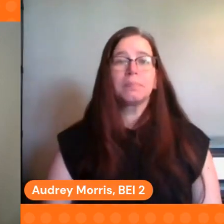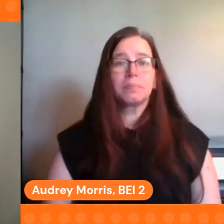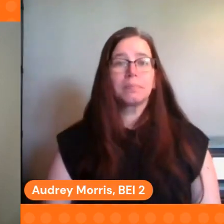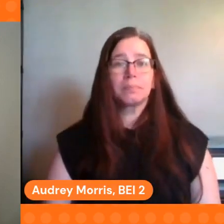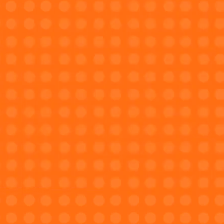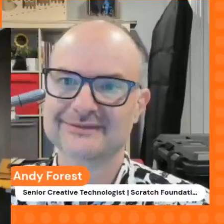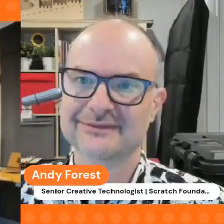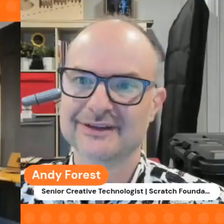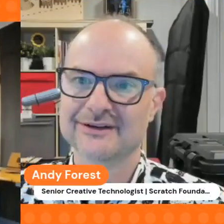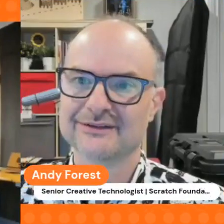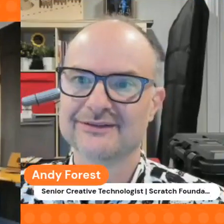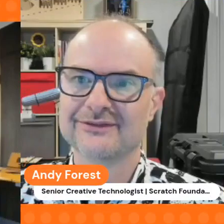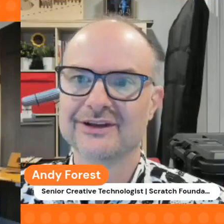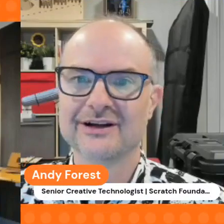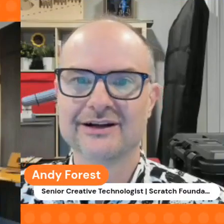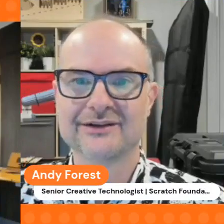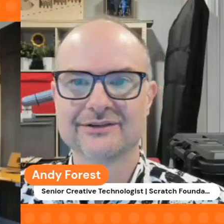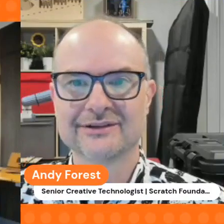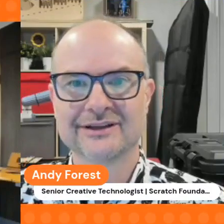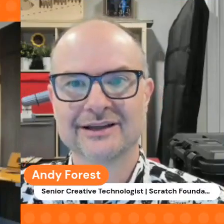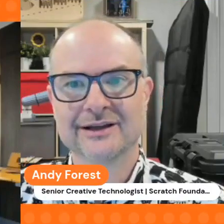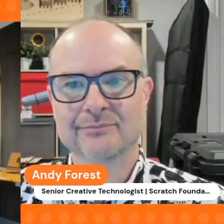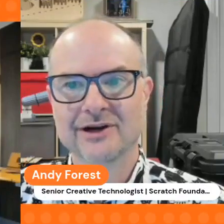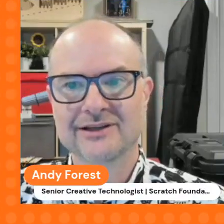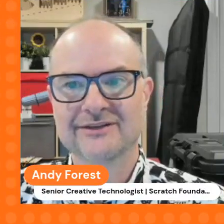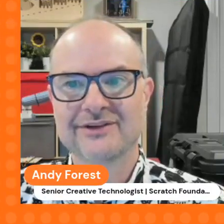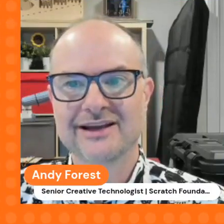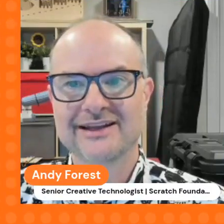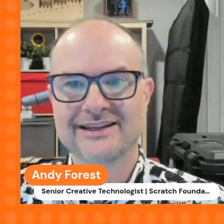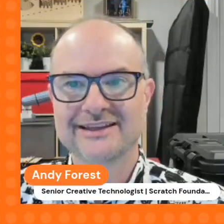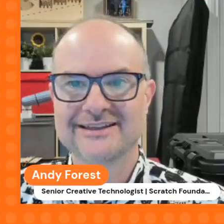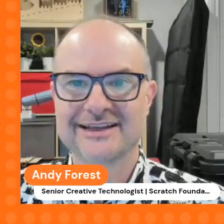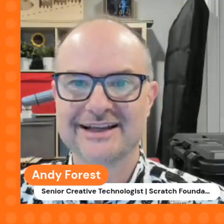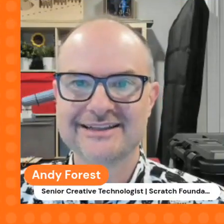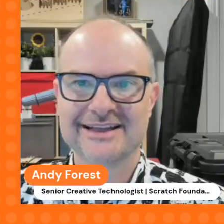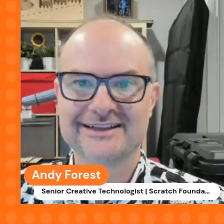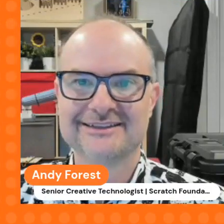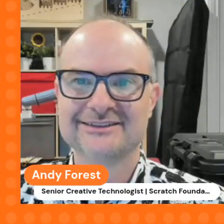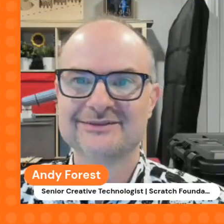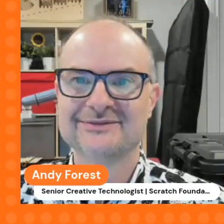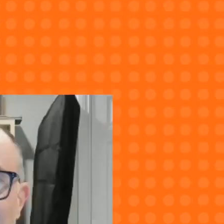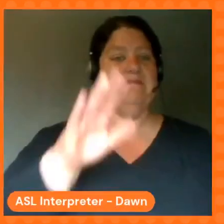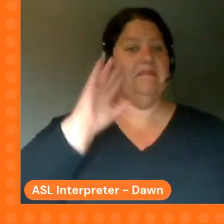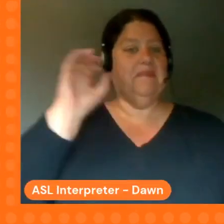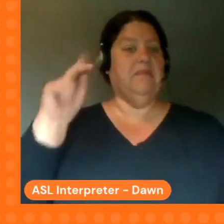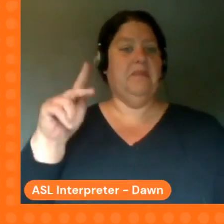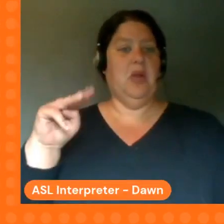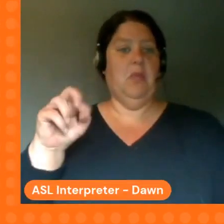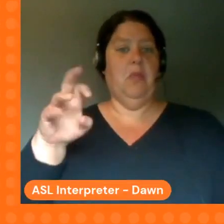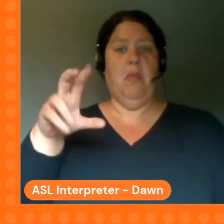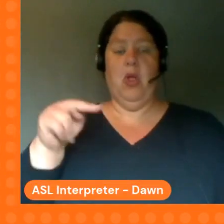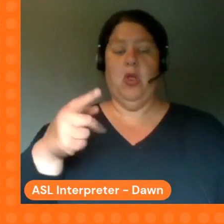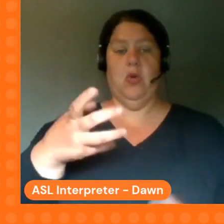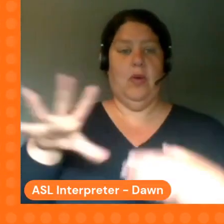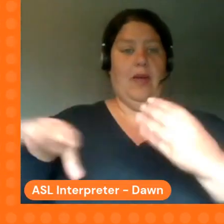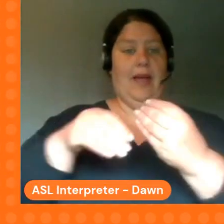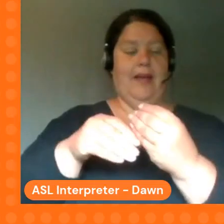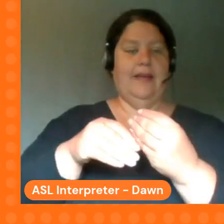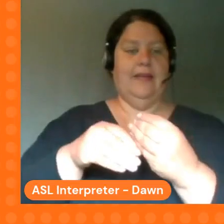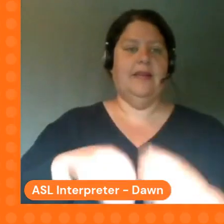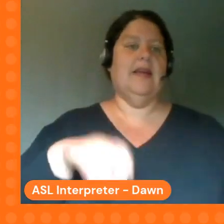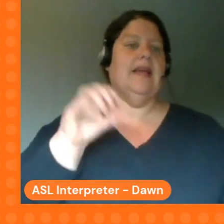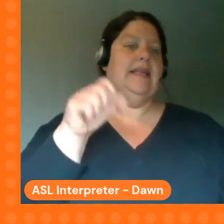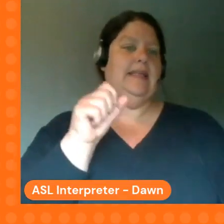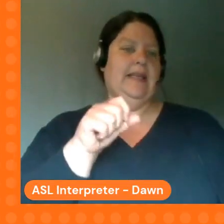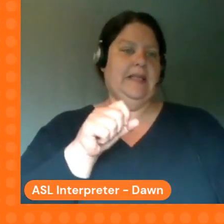Nah, or Marlon, if you had anything to add to that. Yeah, Yes. I think like I